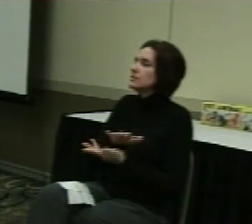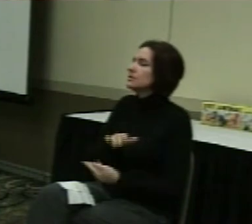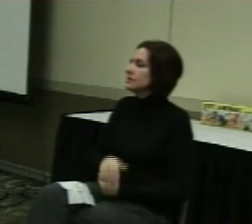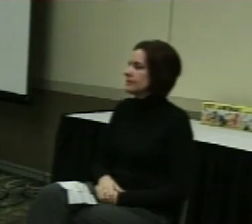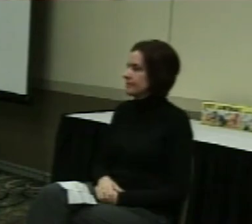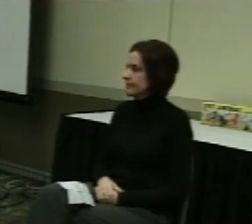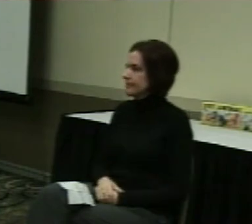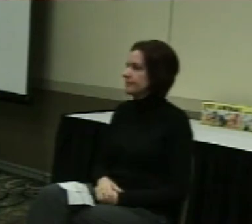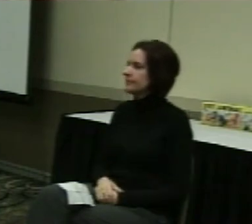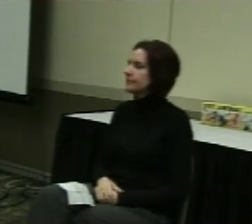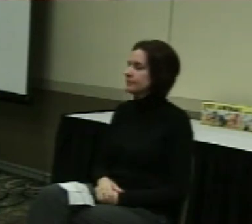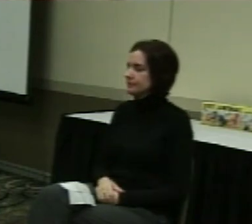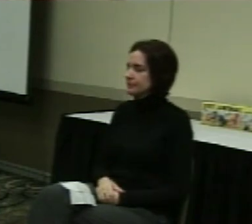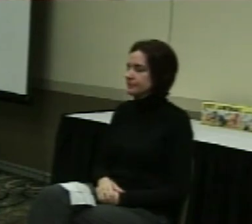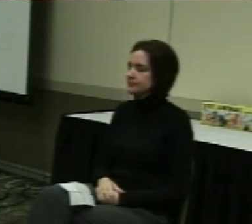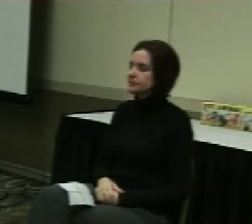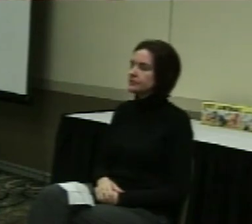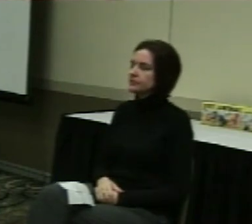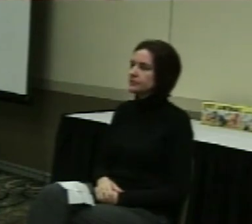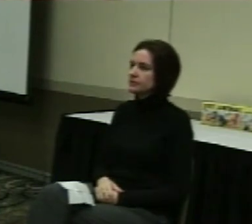The academic and